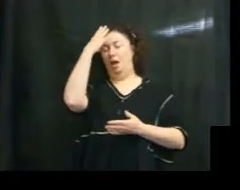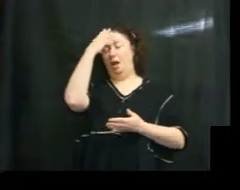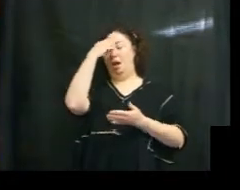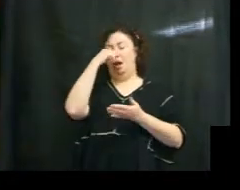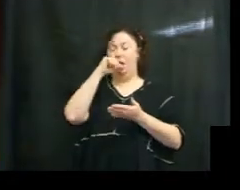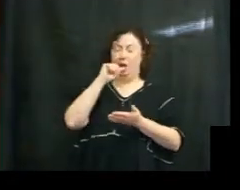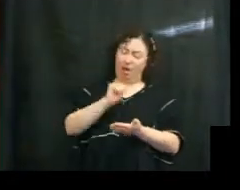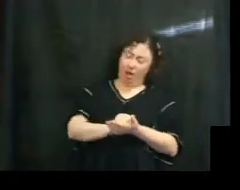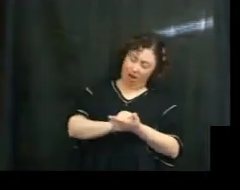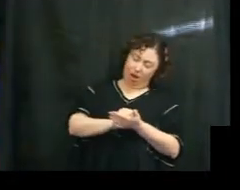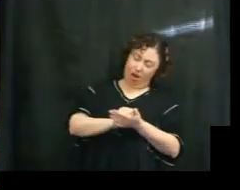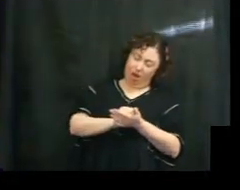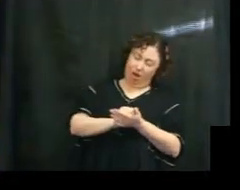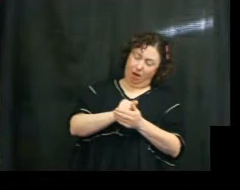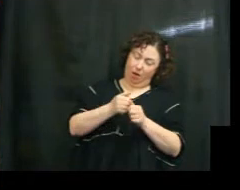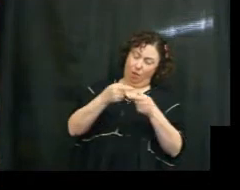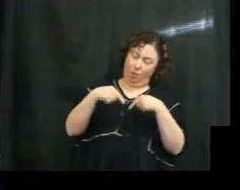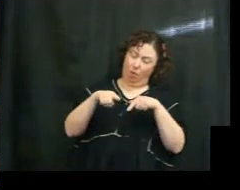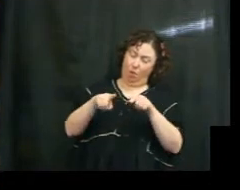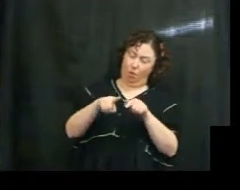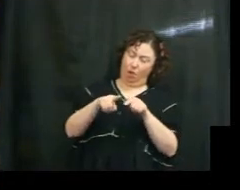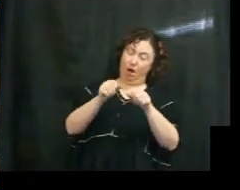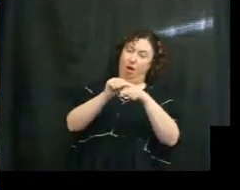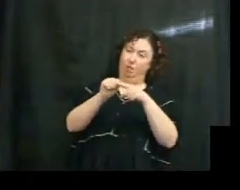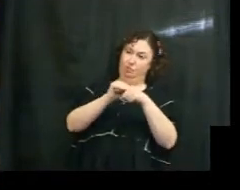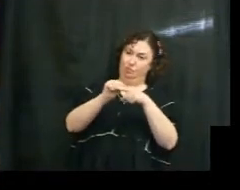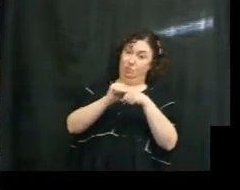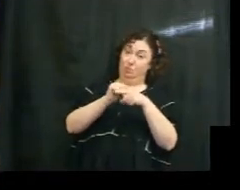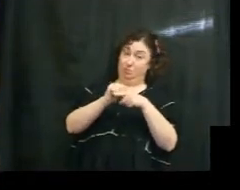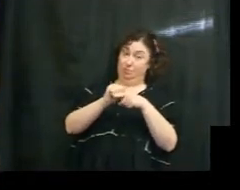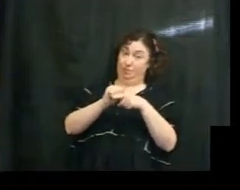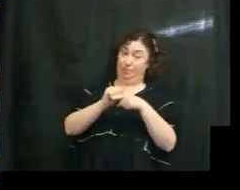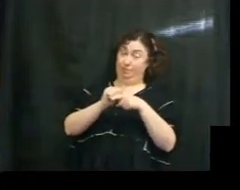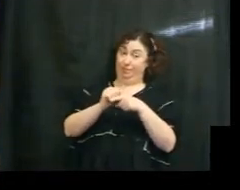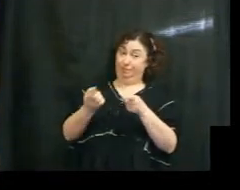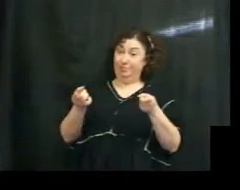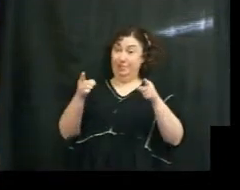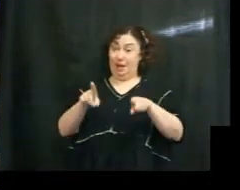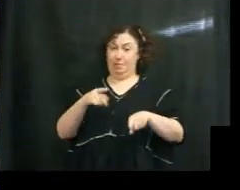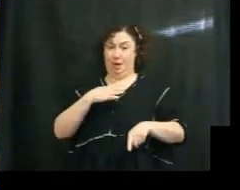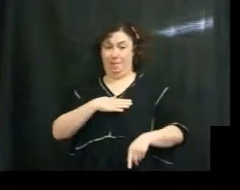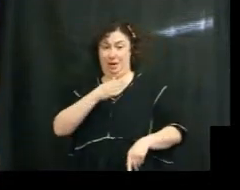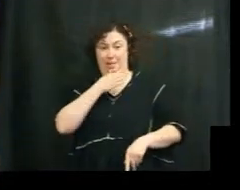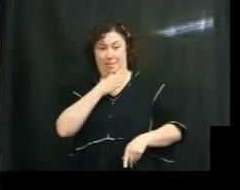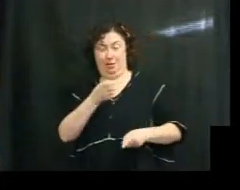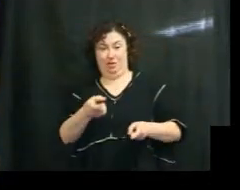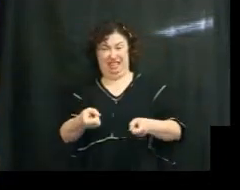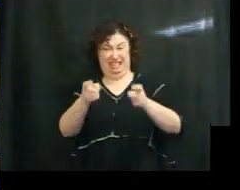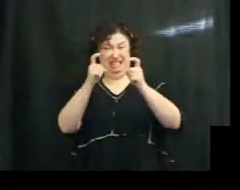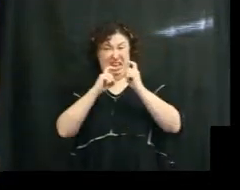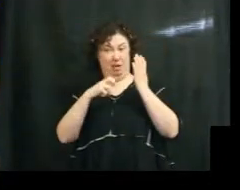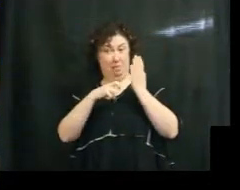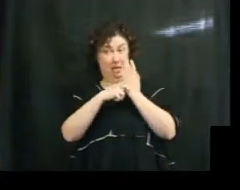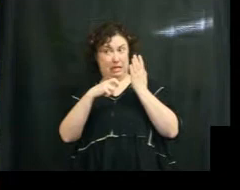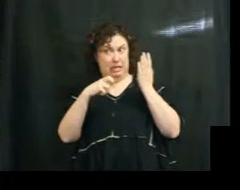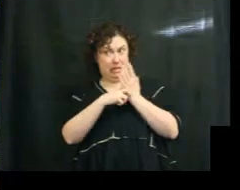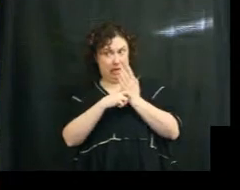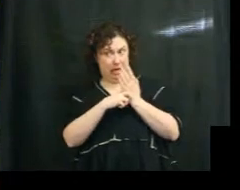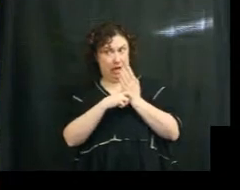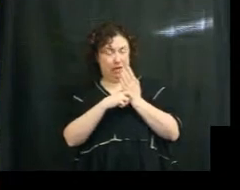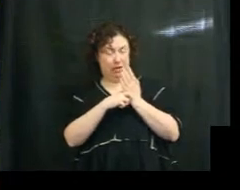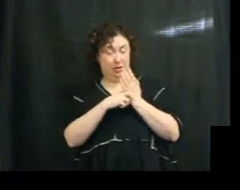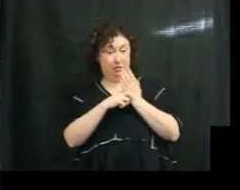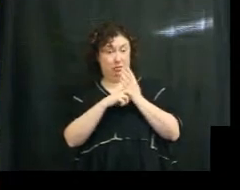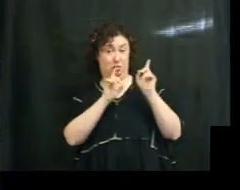One day, my mother surprised me with tickets to the New Orleans Jazz and Heritage Festival, the best